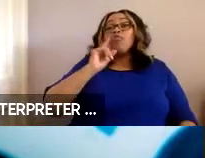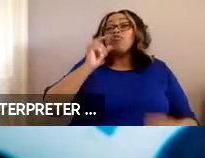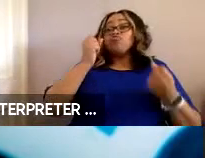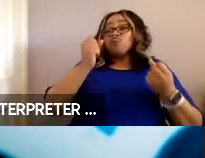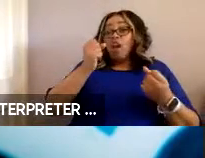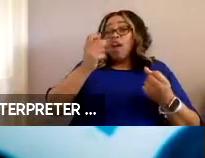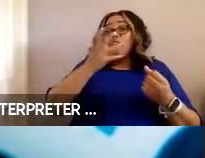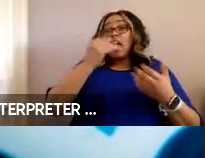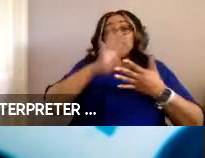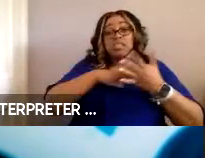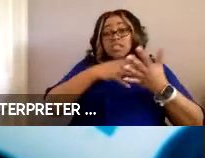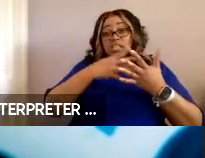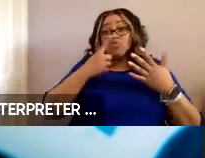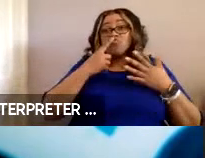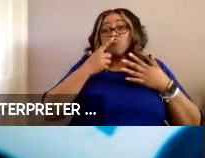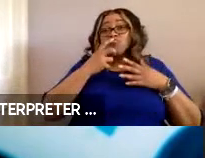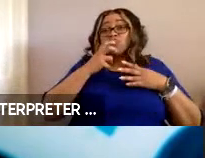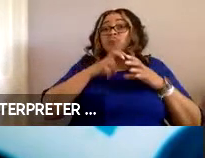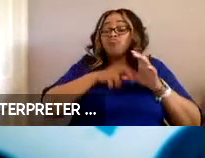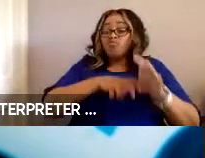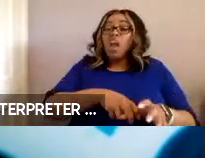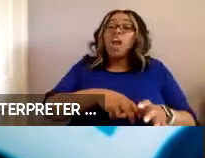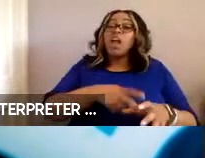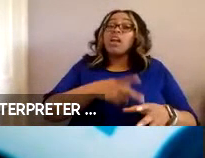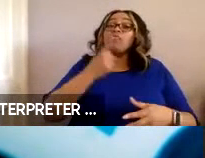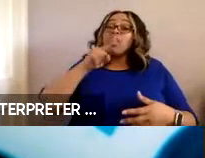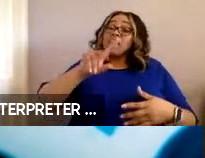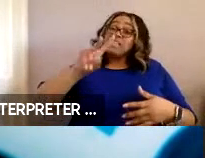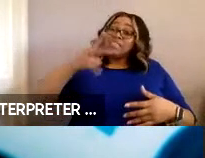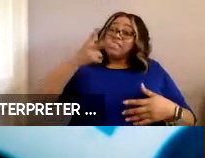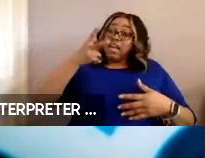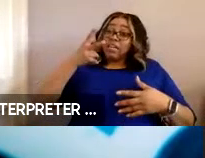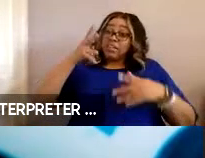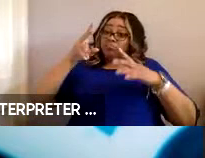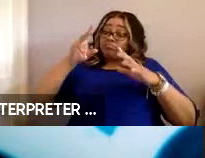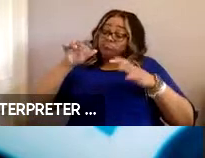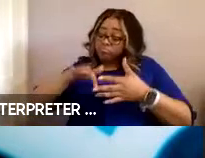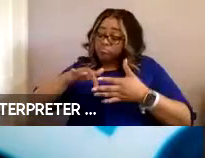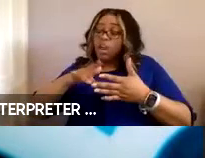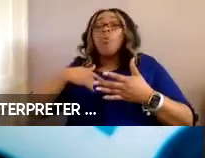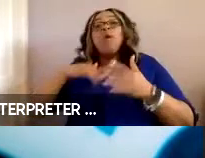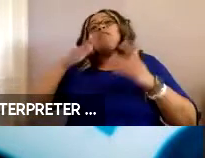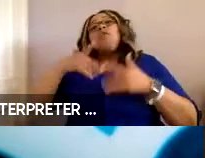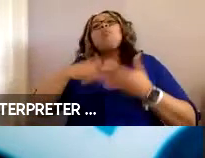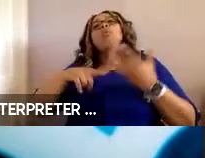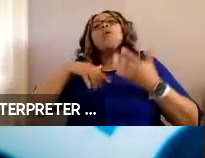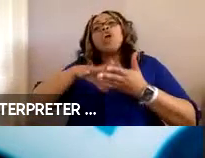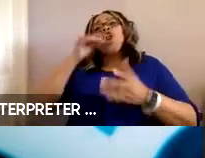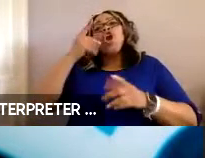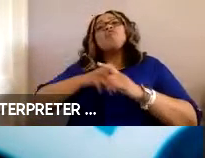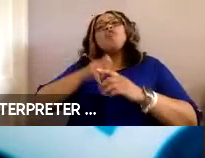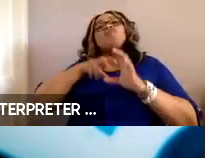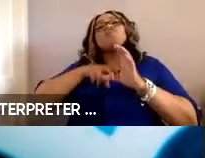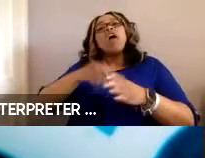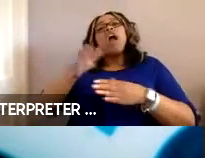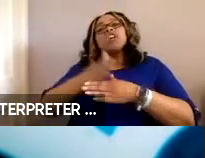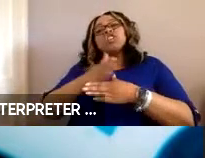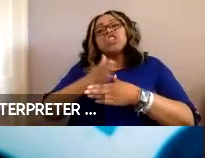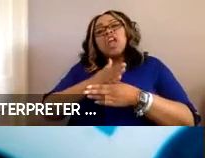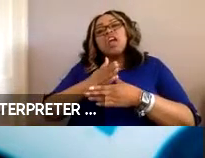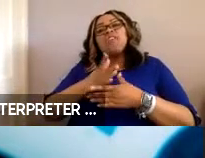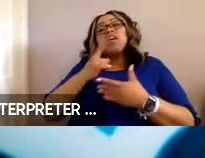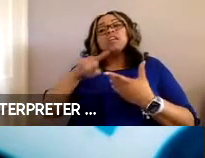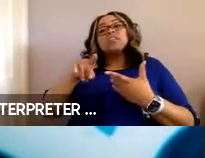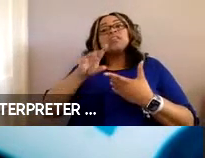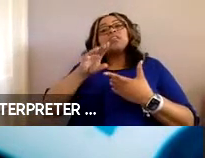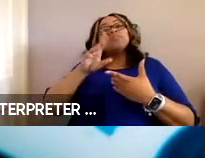and for scheduling rides. And so in this second study, we focus on what we can learn from ride sharing, as it is a mode